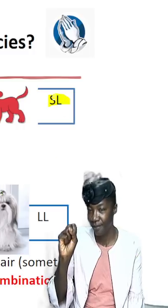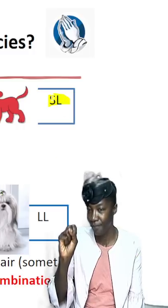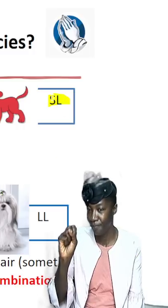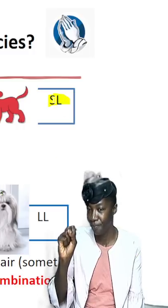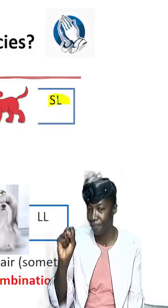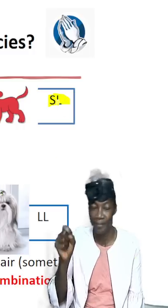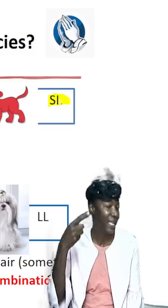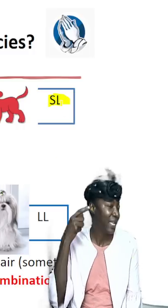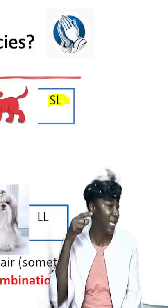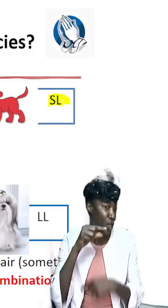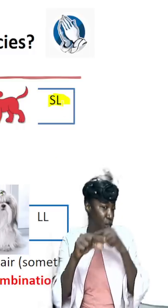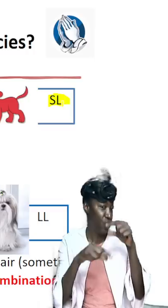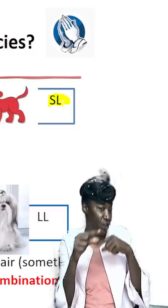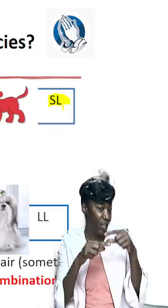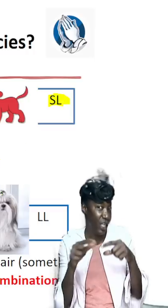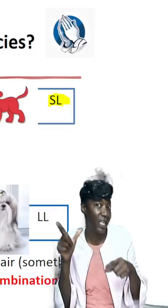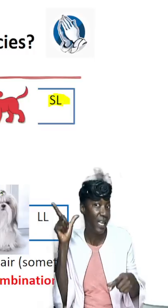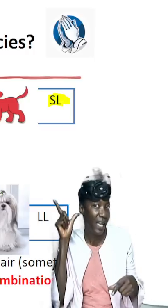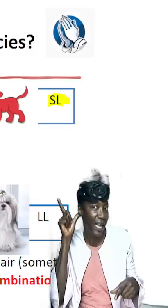Now,